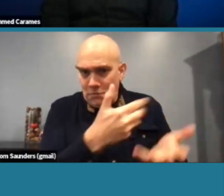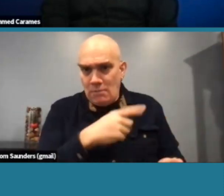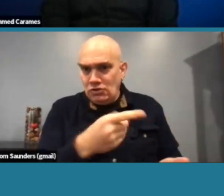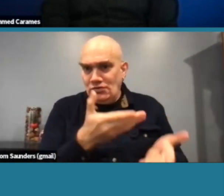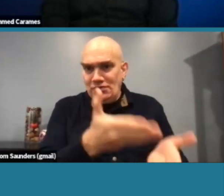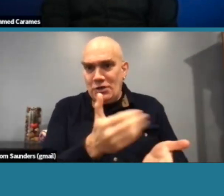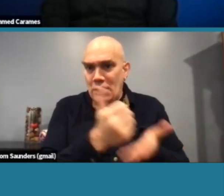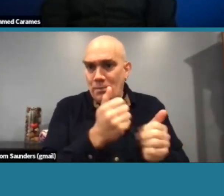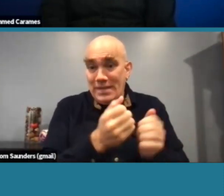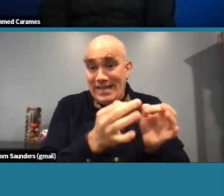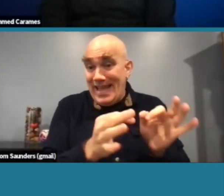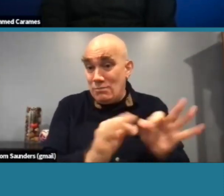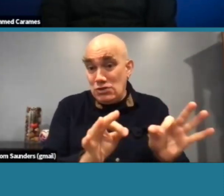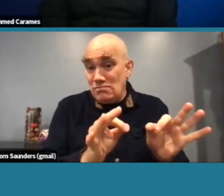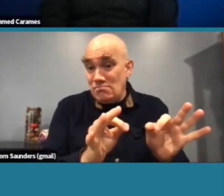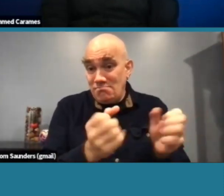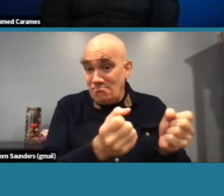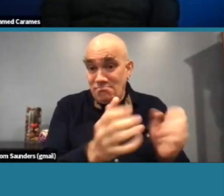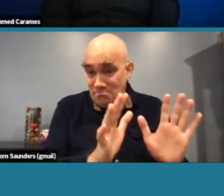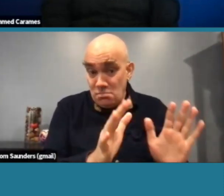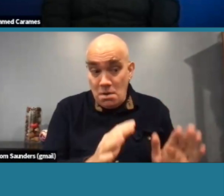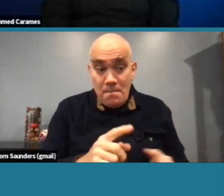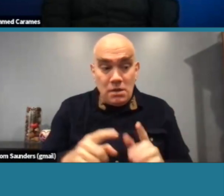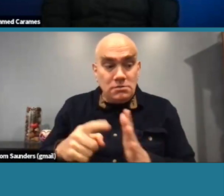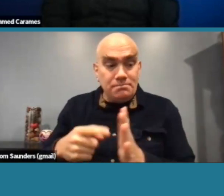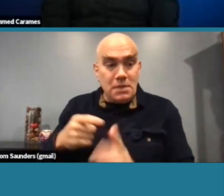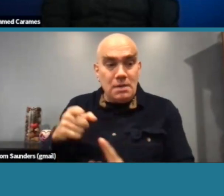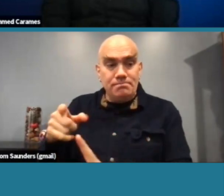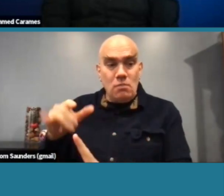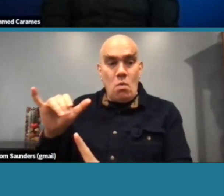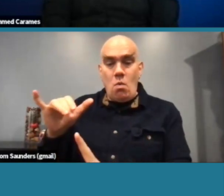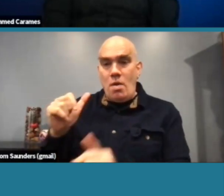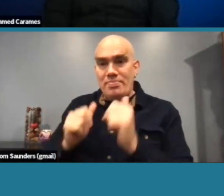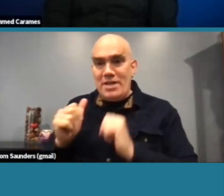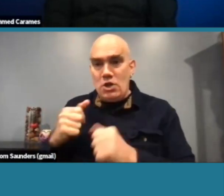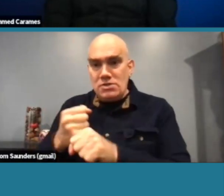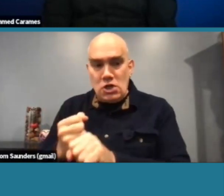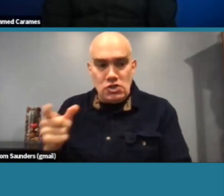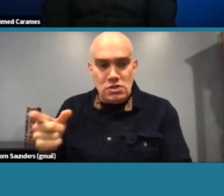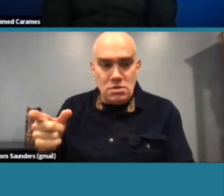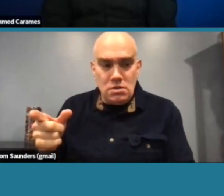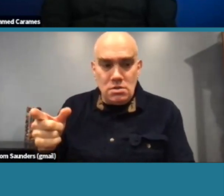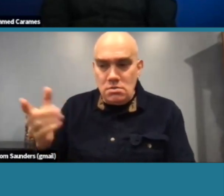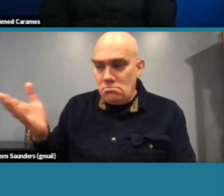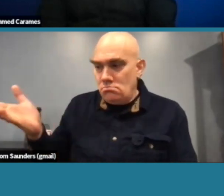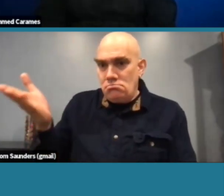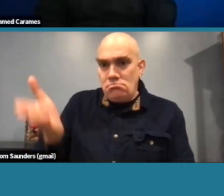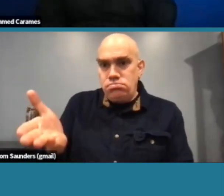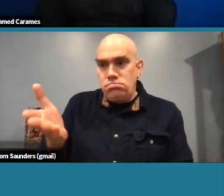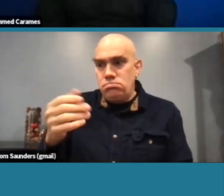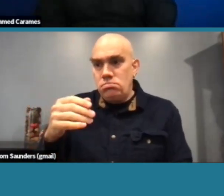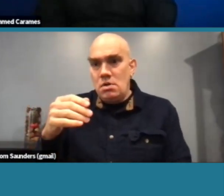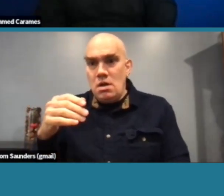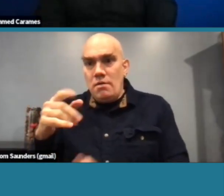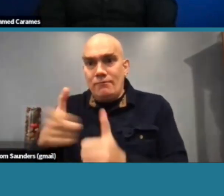And sometimes those theaters may not necessarily advocate for the deaf actors because they don't see it as much more than a language that's